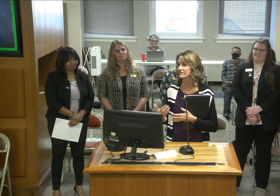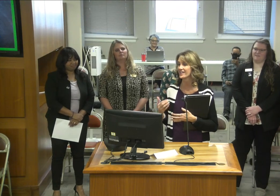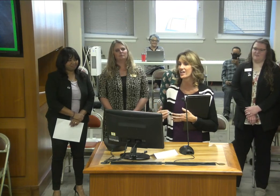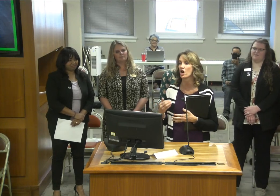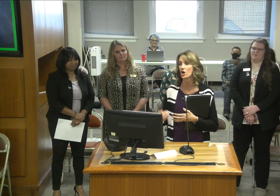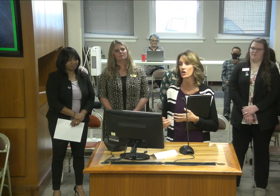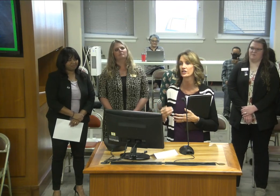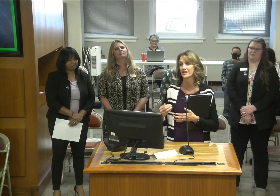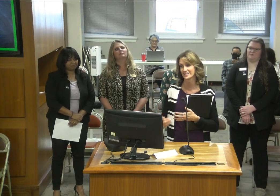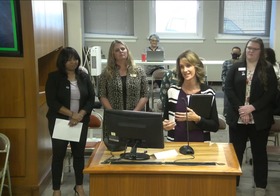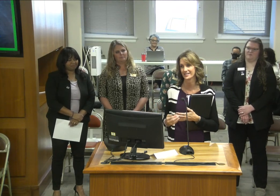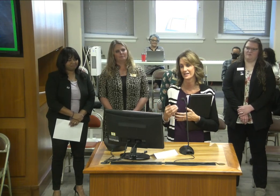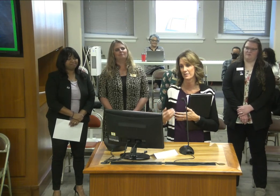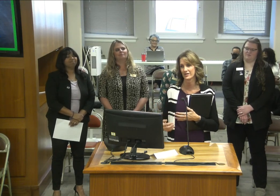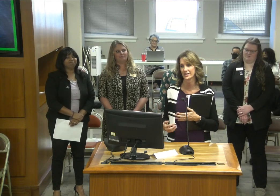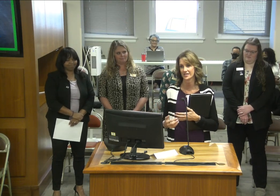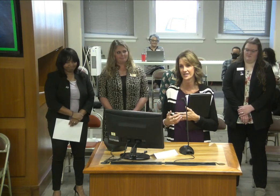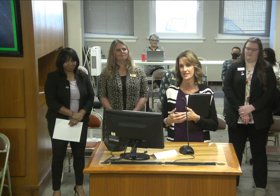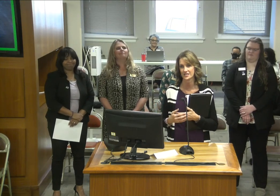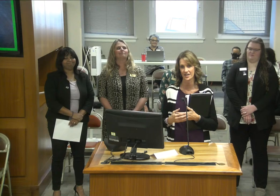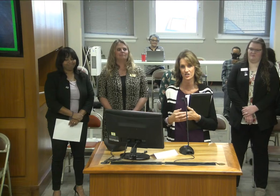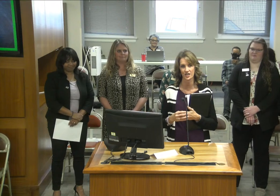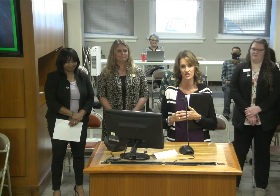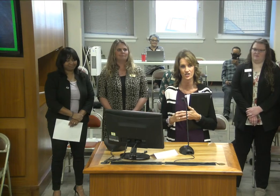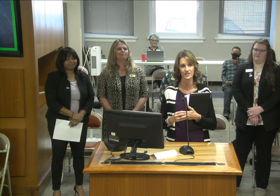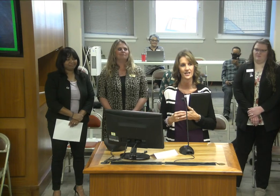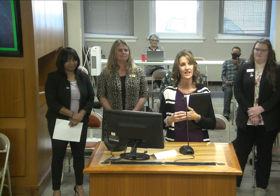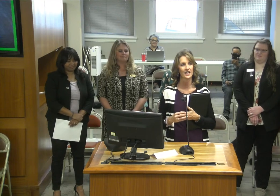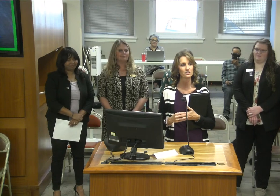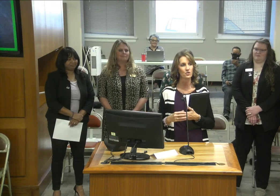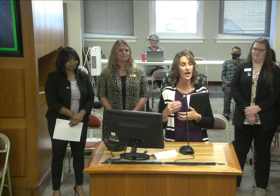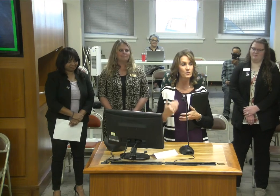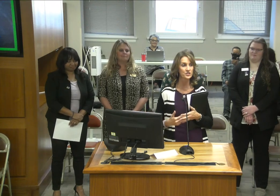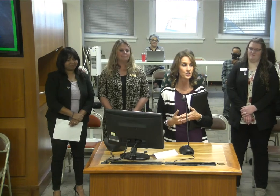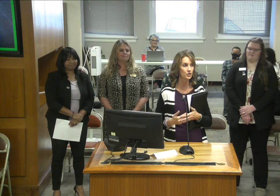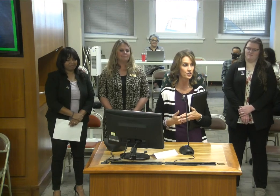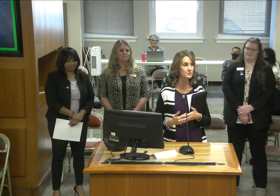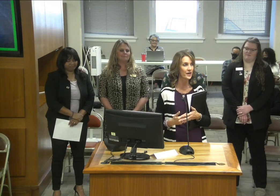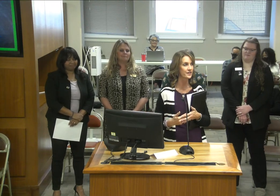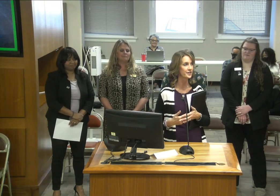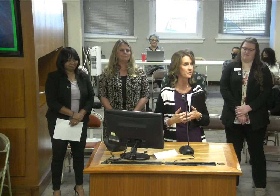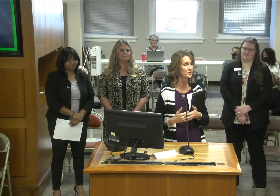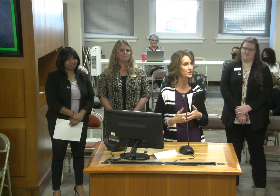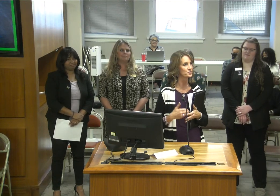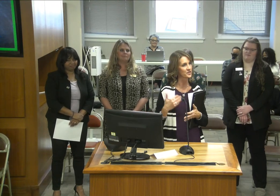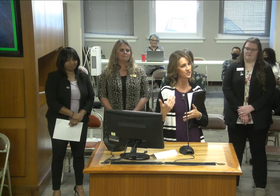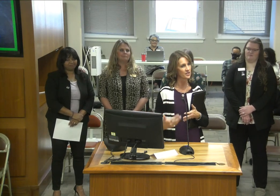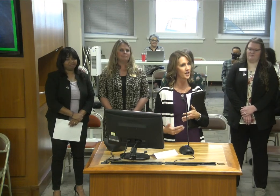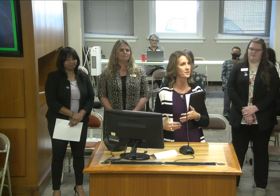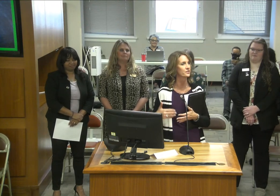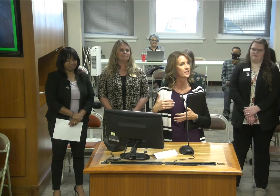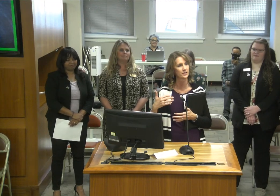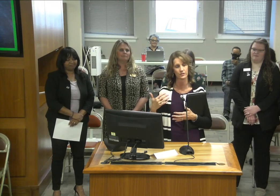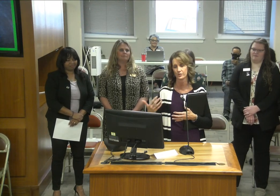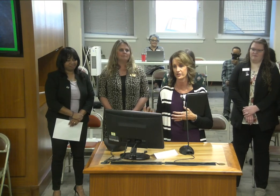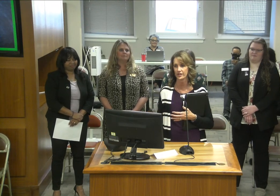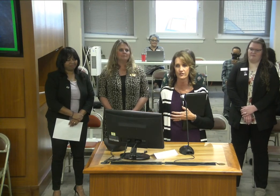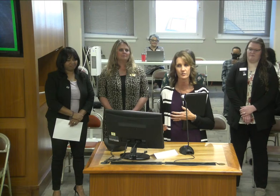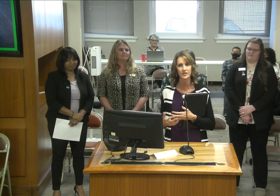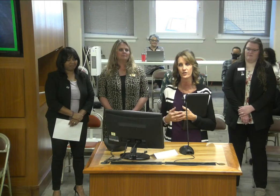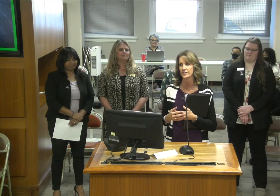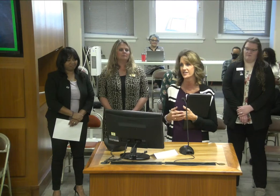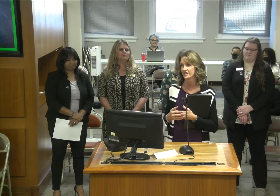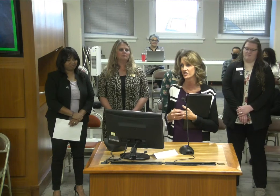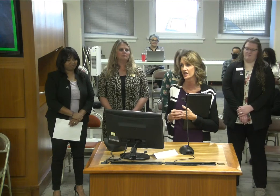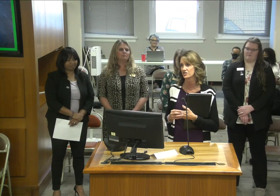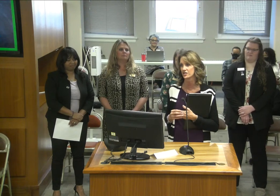are out there that are excited about getting into education and so I was encouraged by that number because we hear a lot about that you know we don't